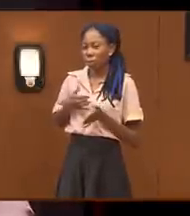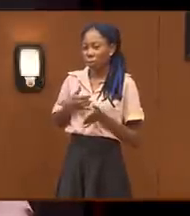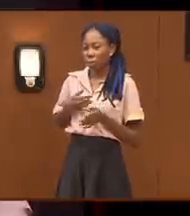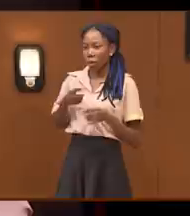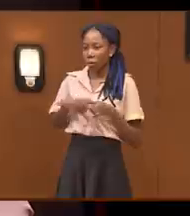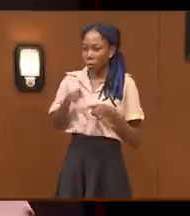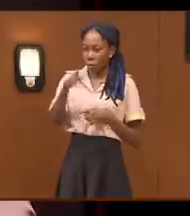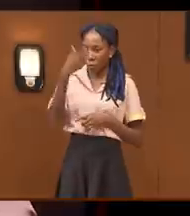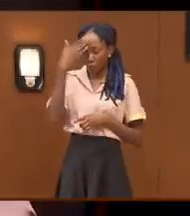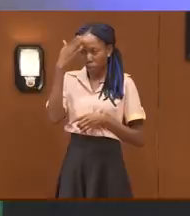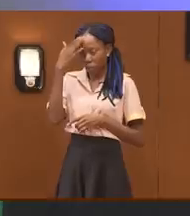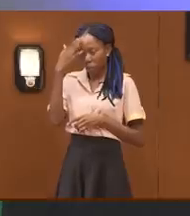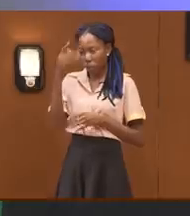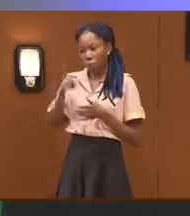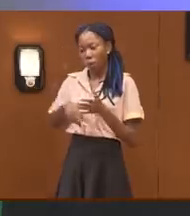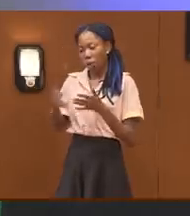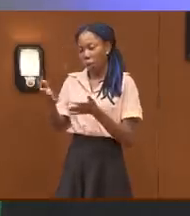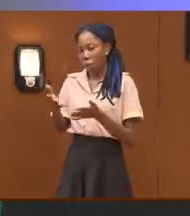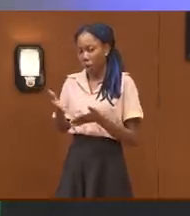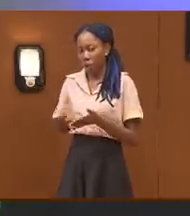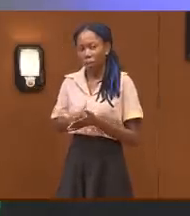But you know what I'm talking about.